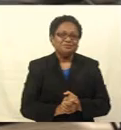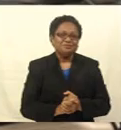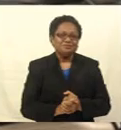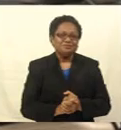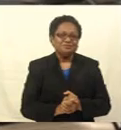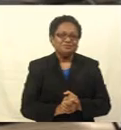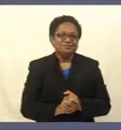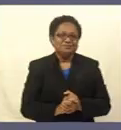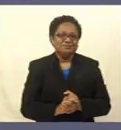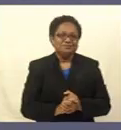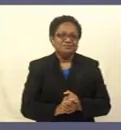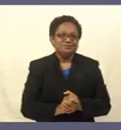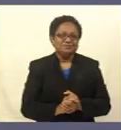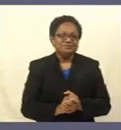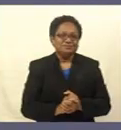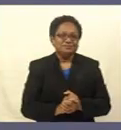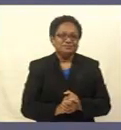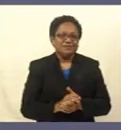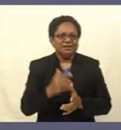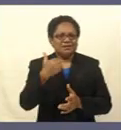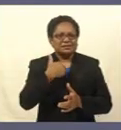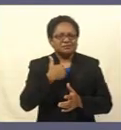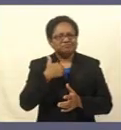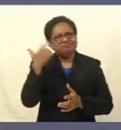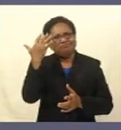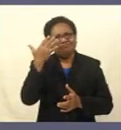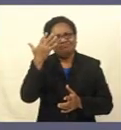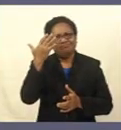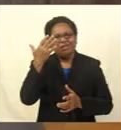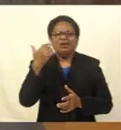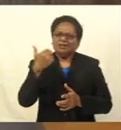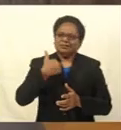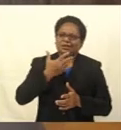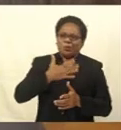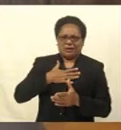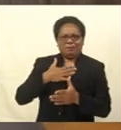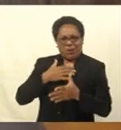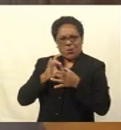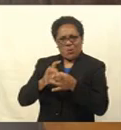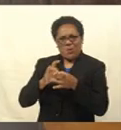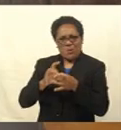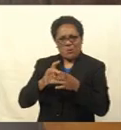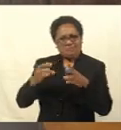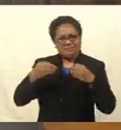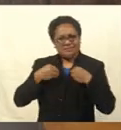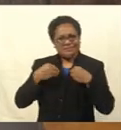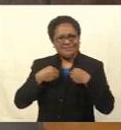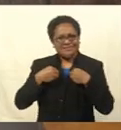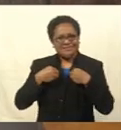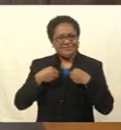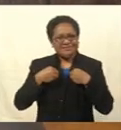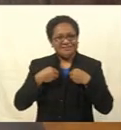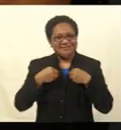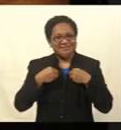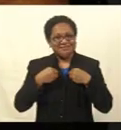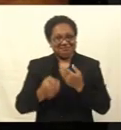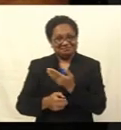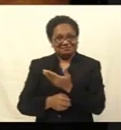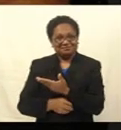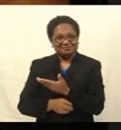I thought of getting my own venture, like starting up a